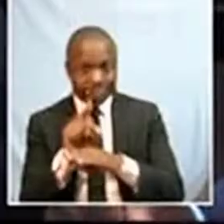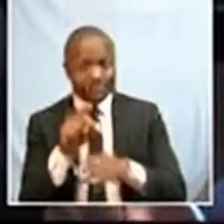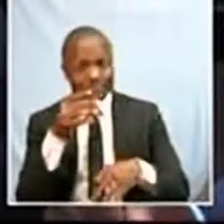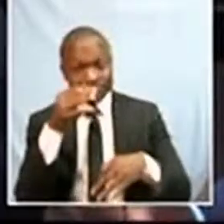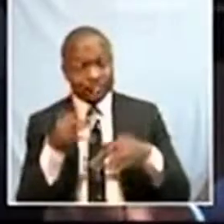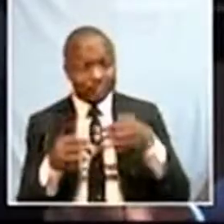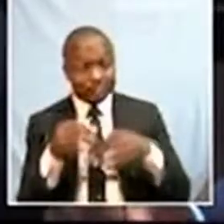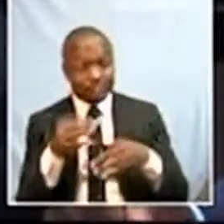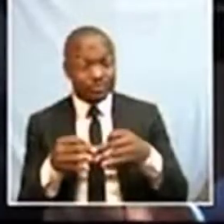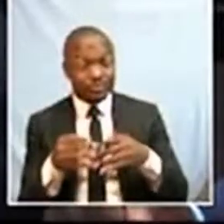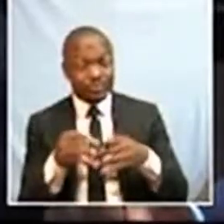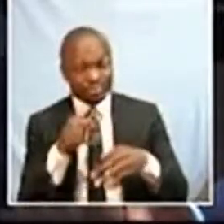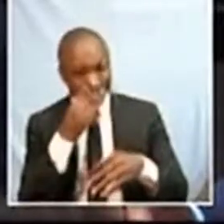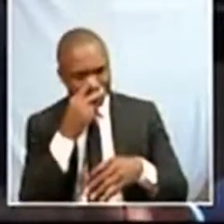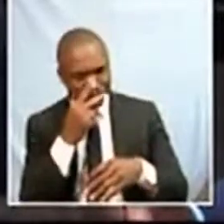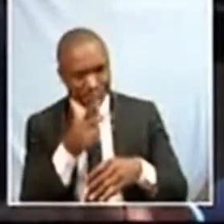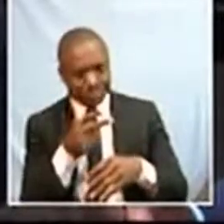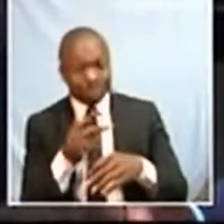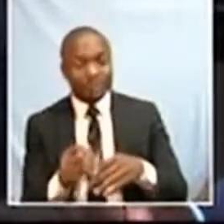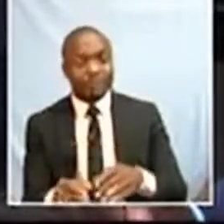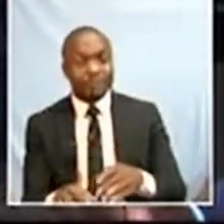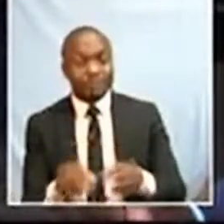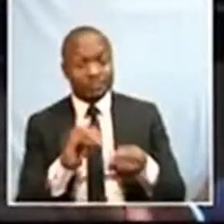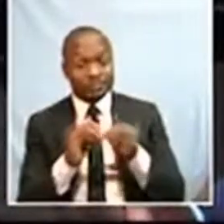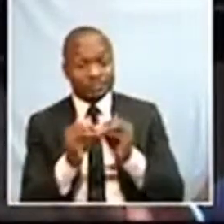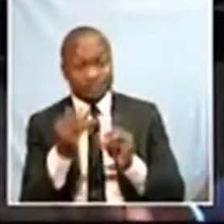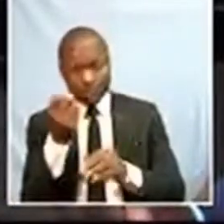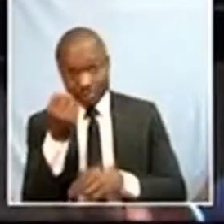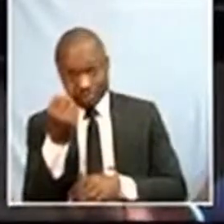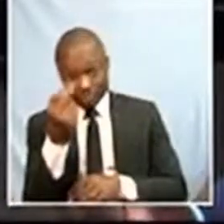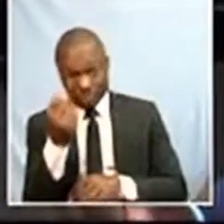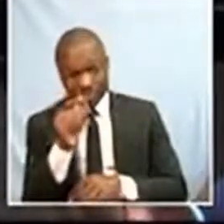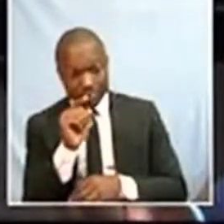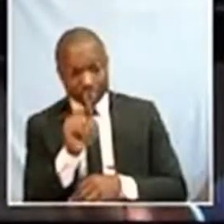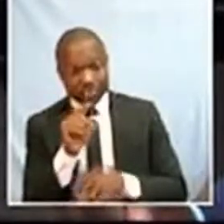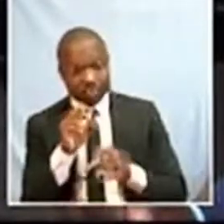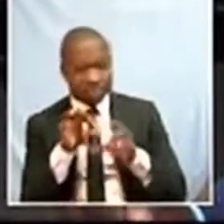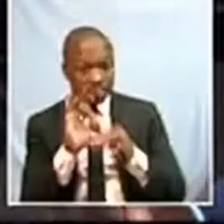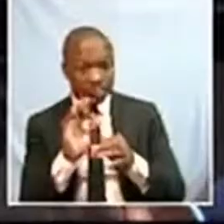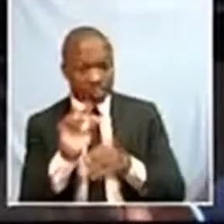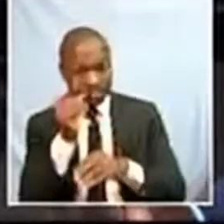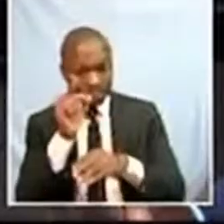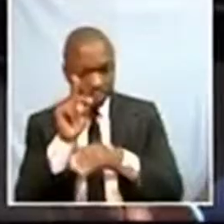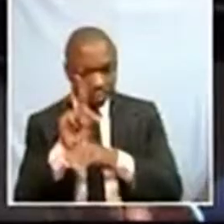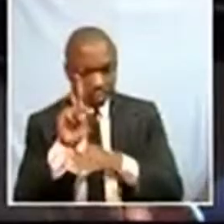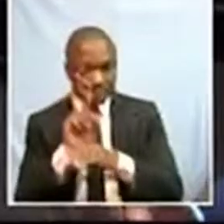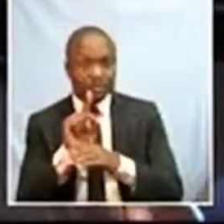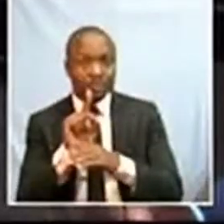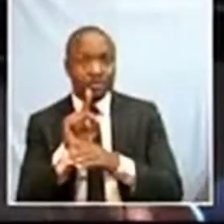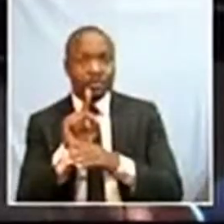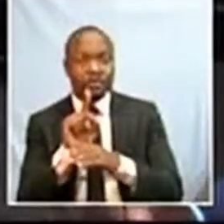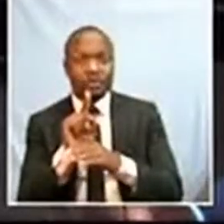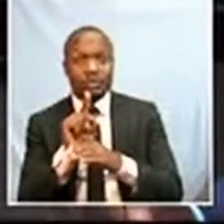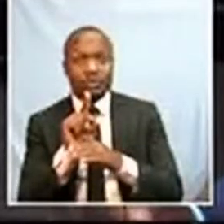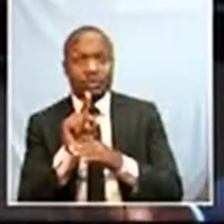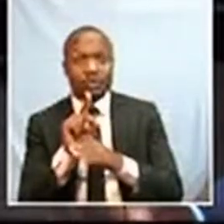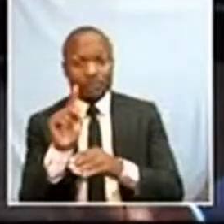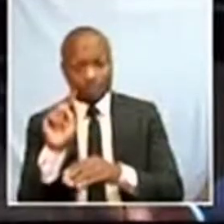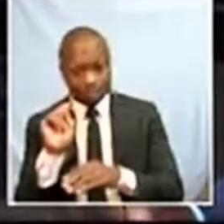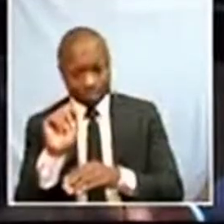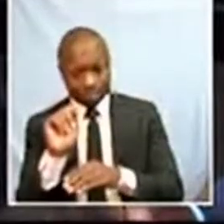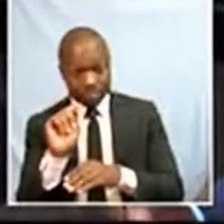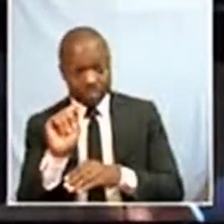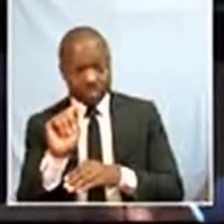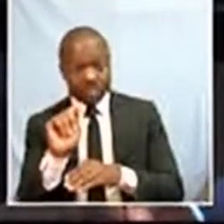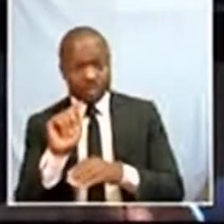So if you look at number 12, Chair, you will find that the first project was the dormitory itself, which was